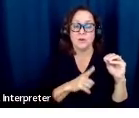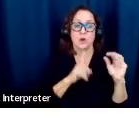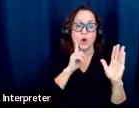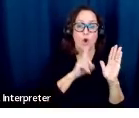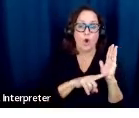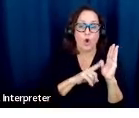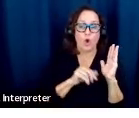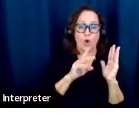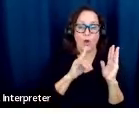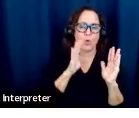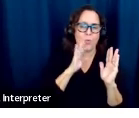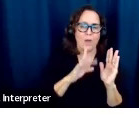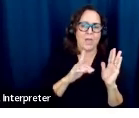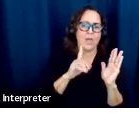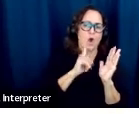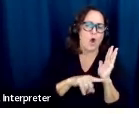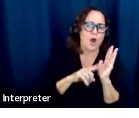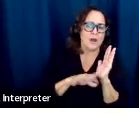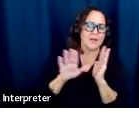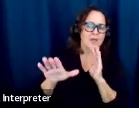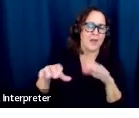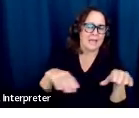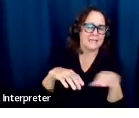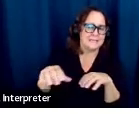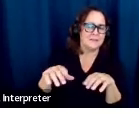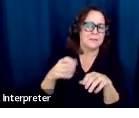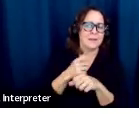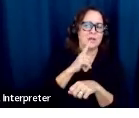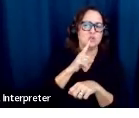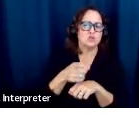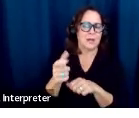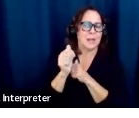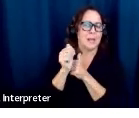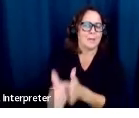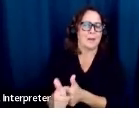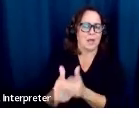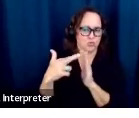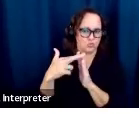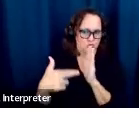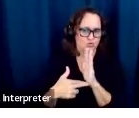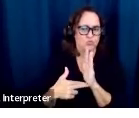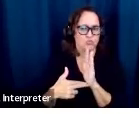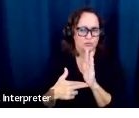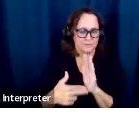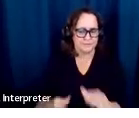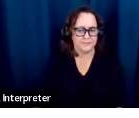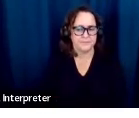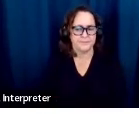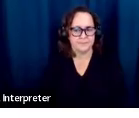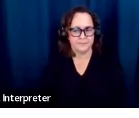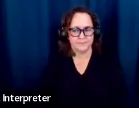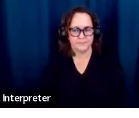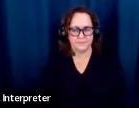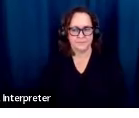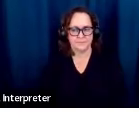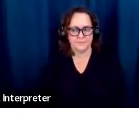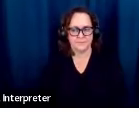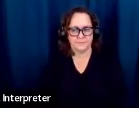to monitor activities involved in virtual services to ensure compliance with relevant regulations and standards.